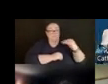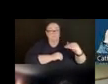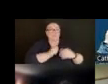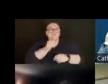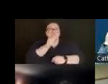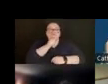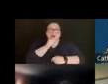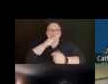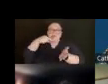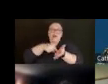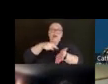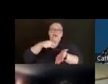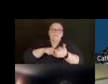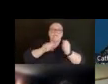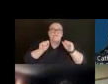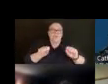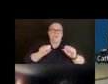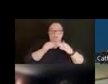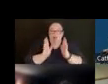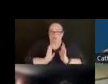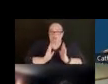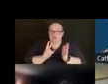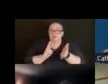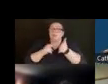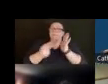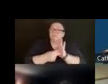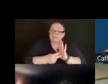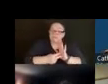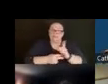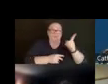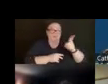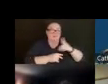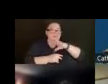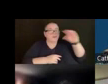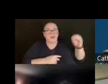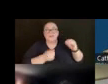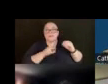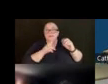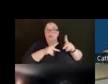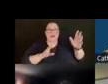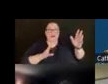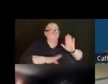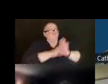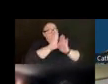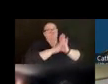who received tax credits or some other